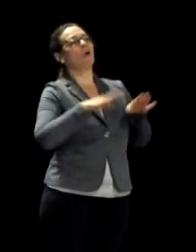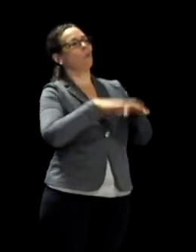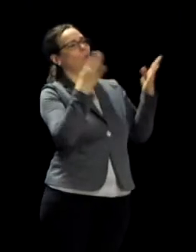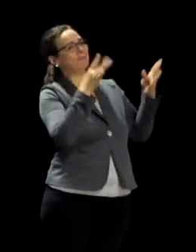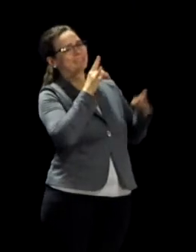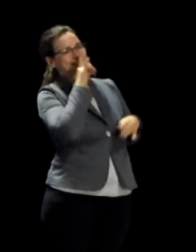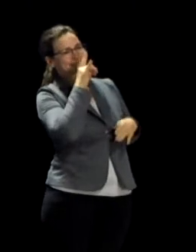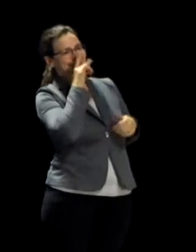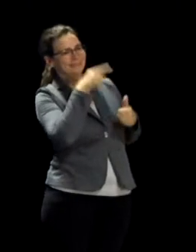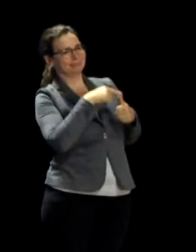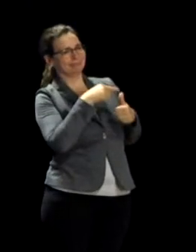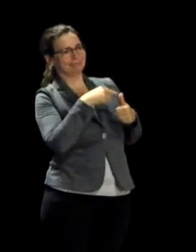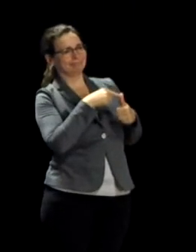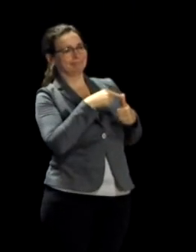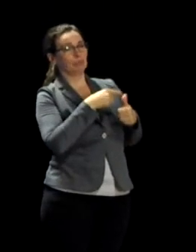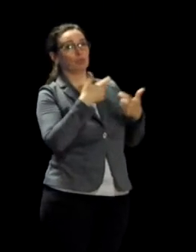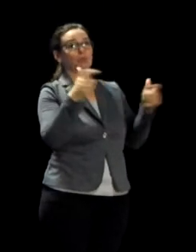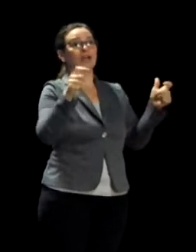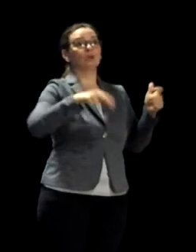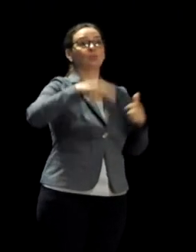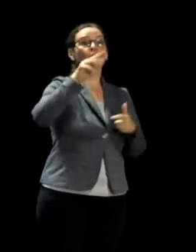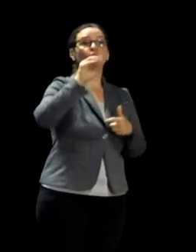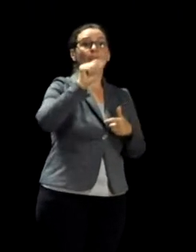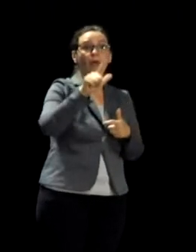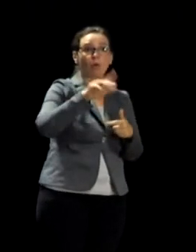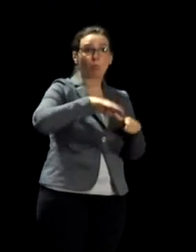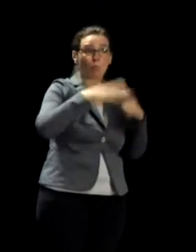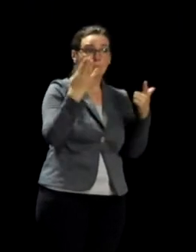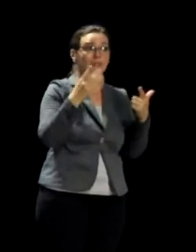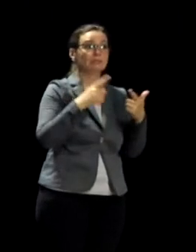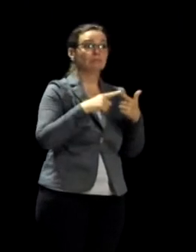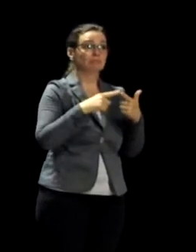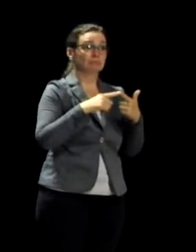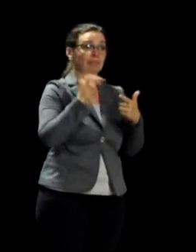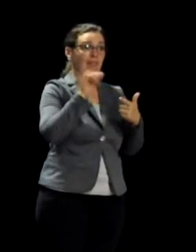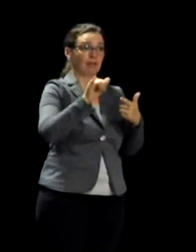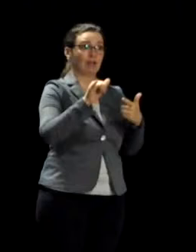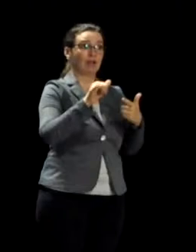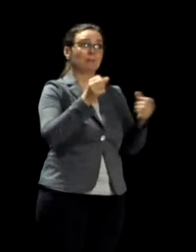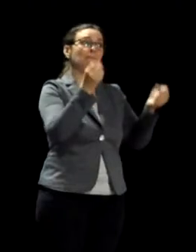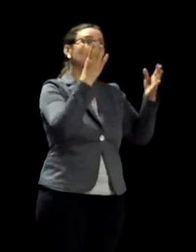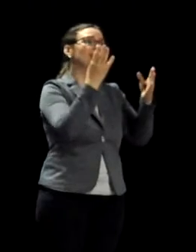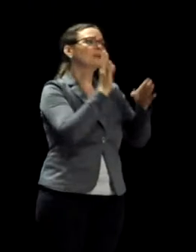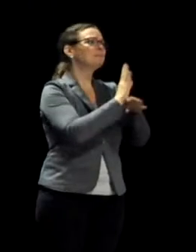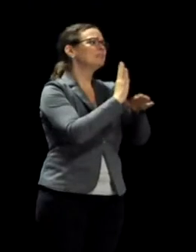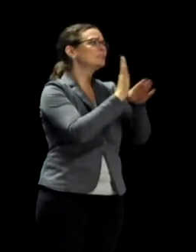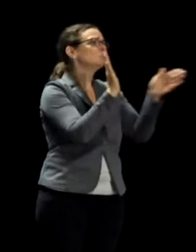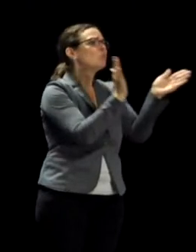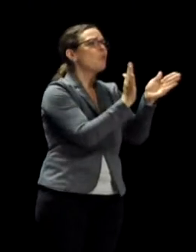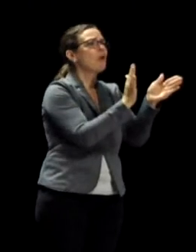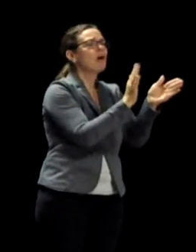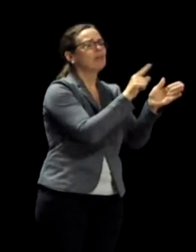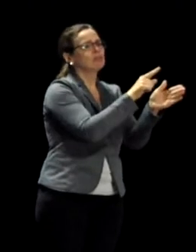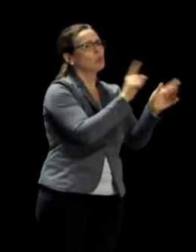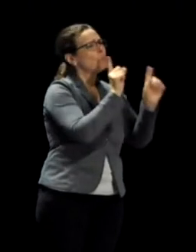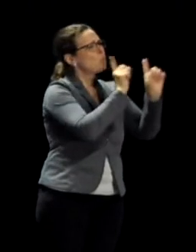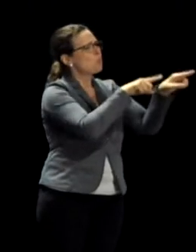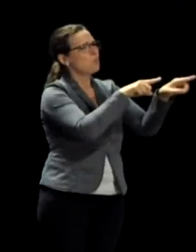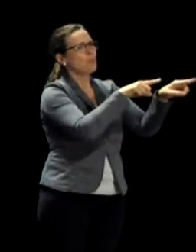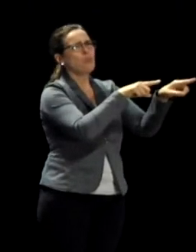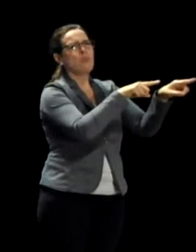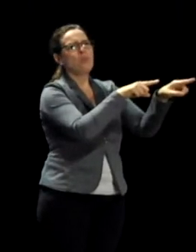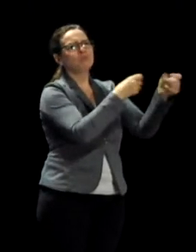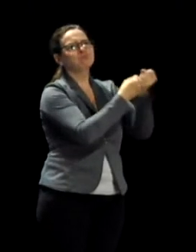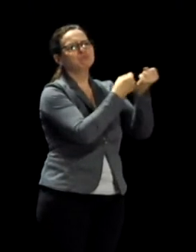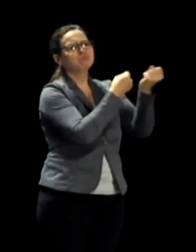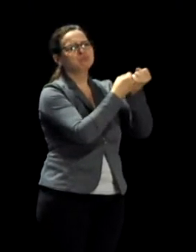business owners in that facility that were kind of being punished because they were in a mall. Haven't had any